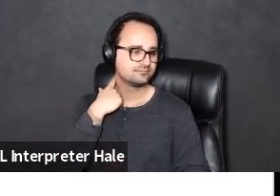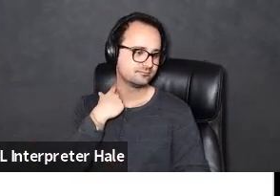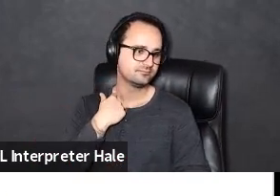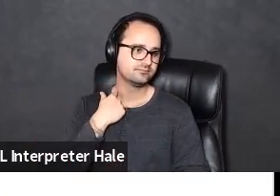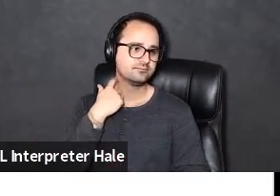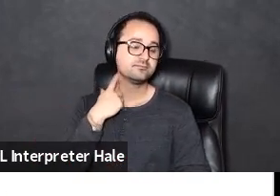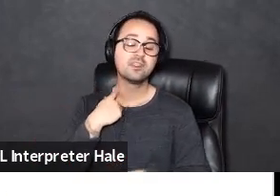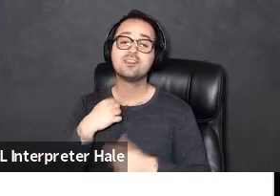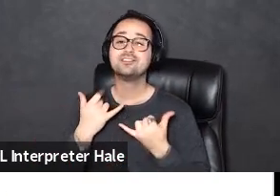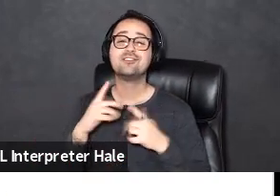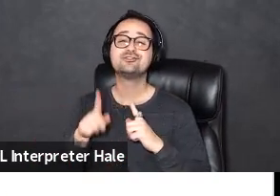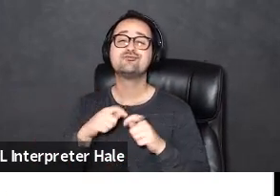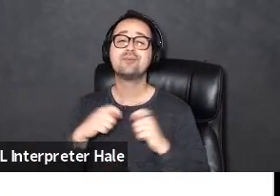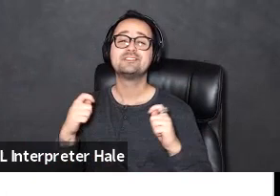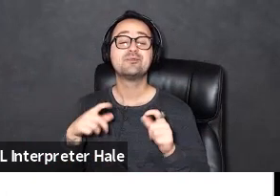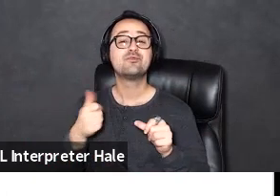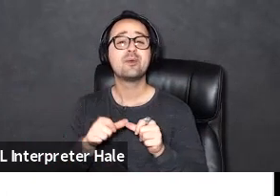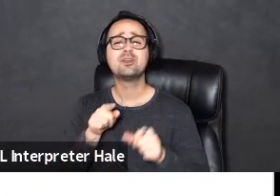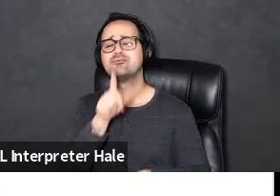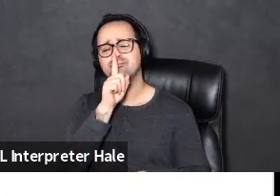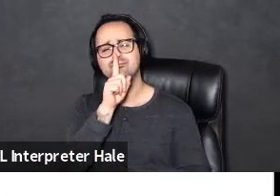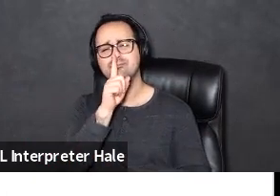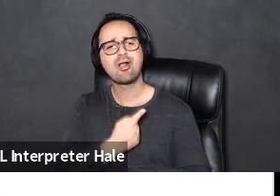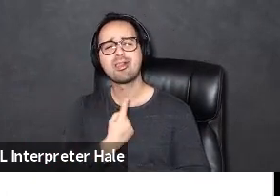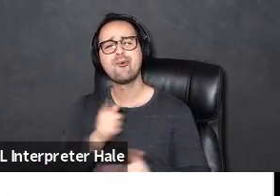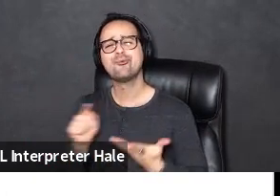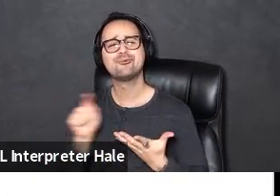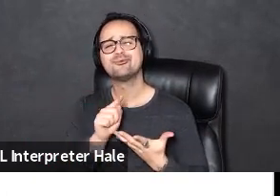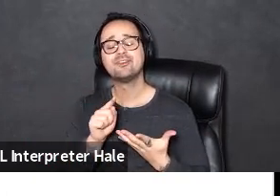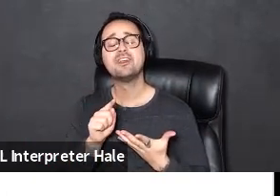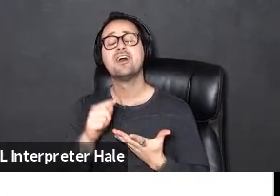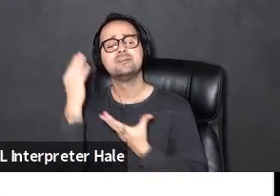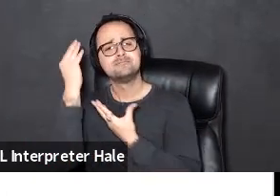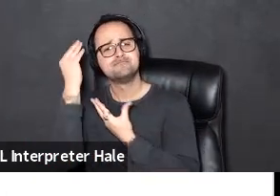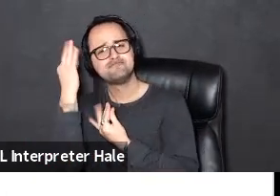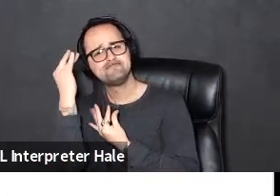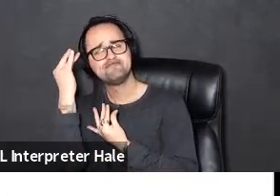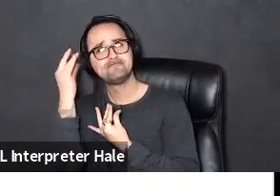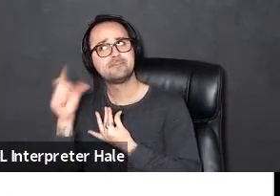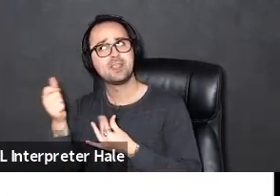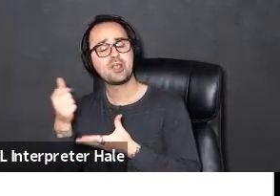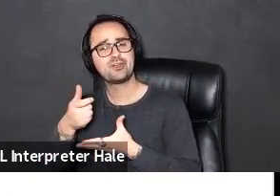just to wrap this up, right? So remember, you're not alone, right? Consider what those expenses are